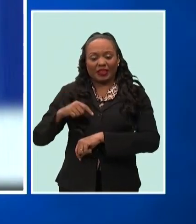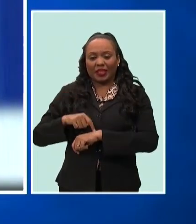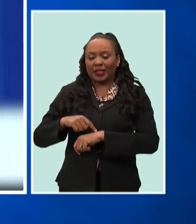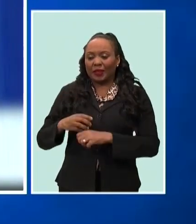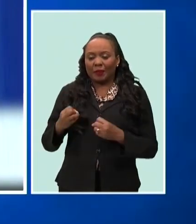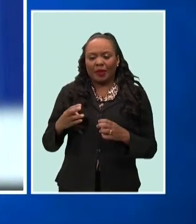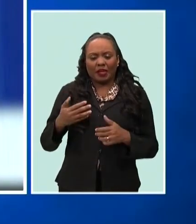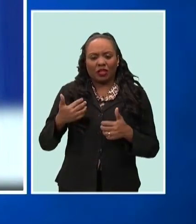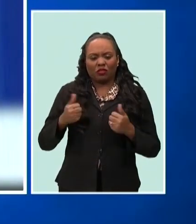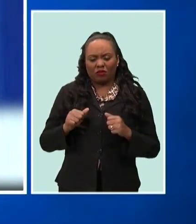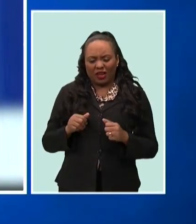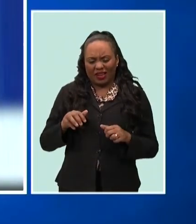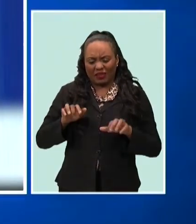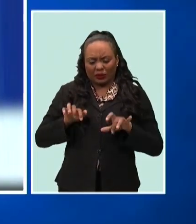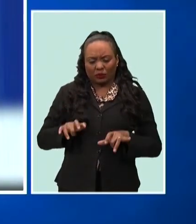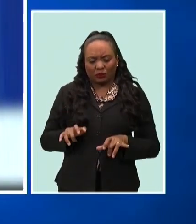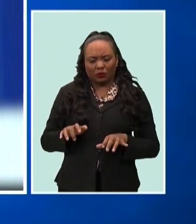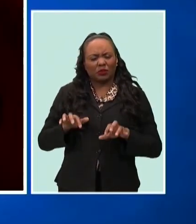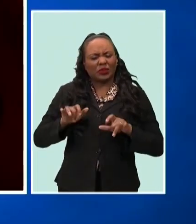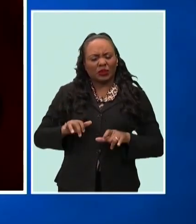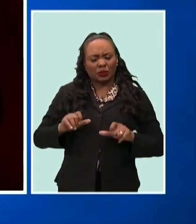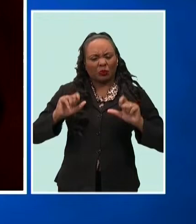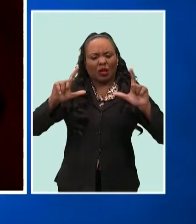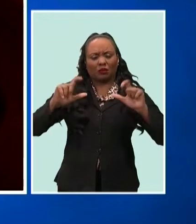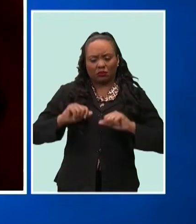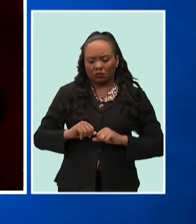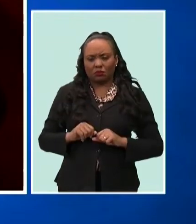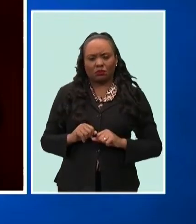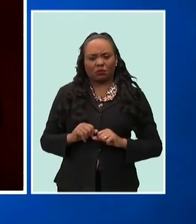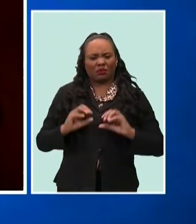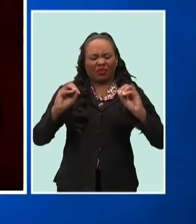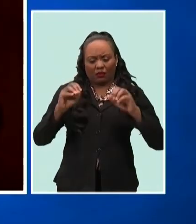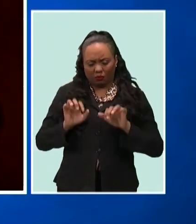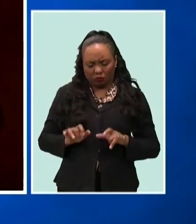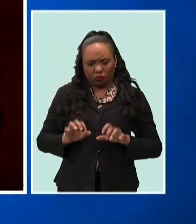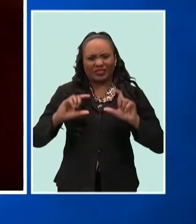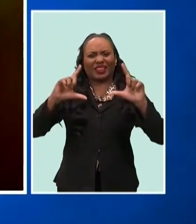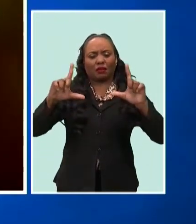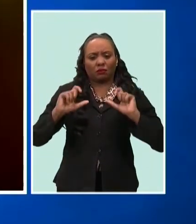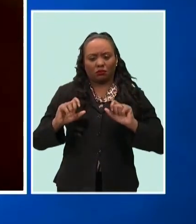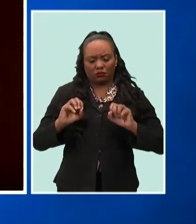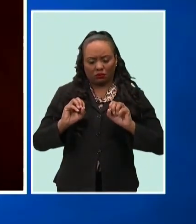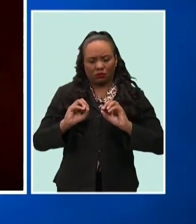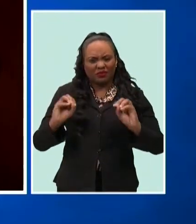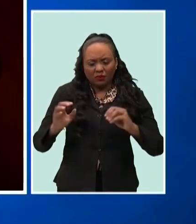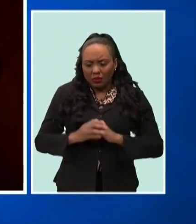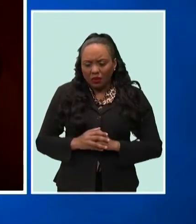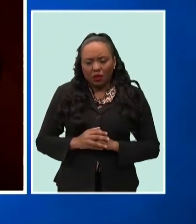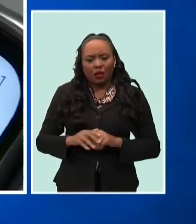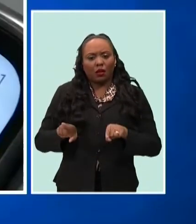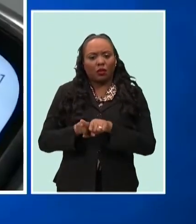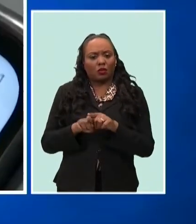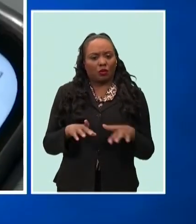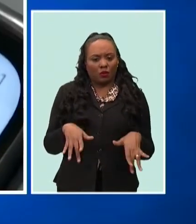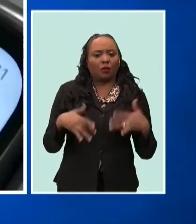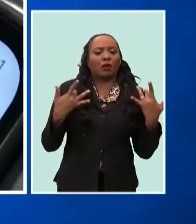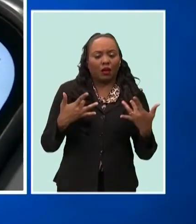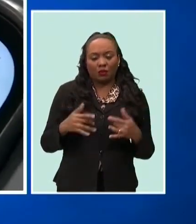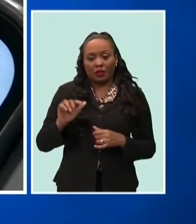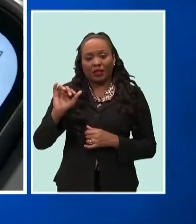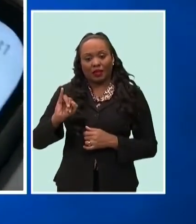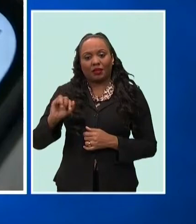to access services and post content, not just on Facebook, but its other platforms too, including WhatsApp